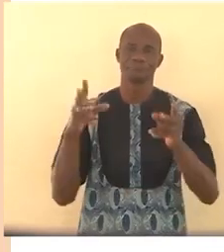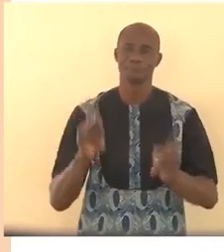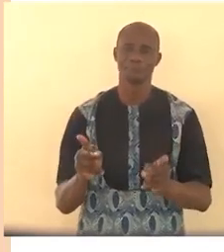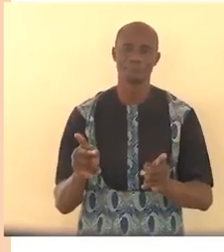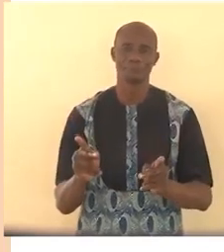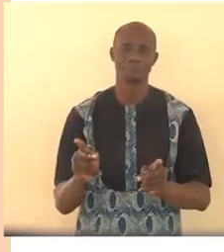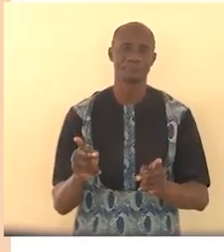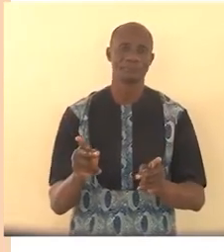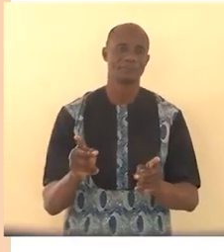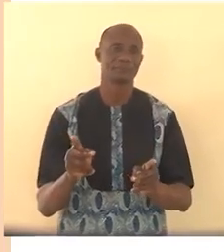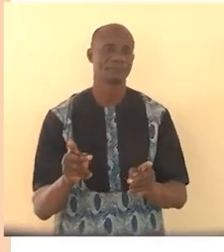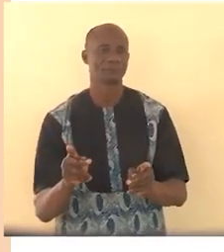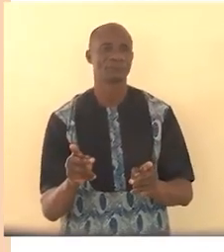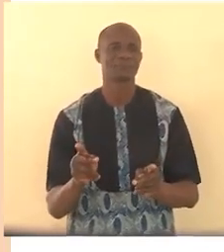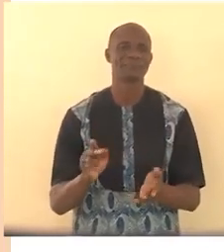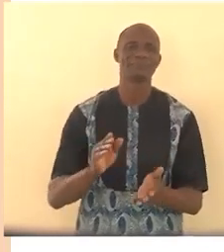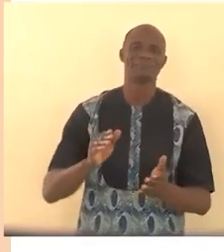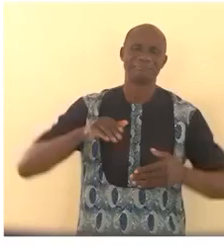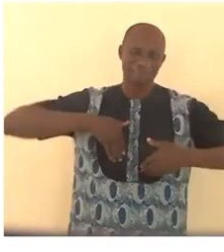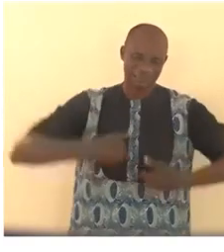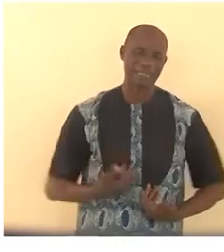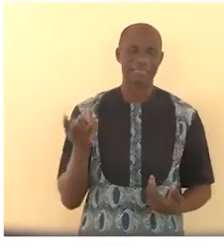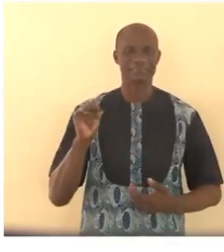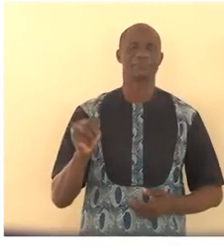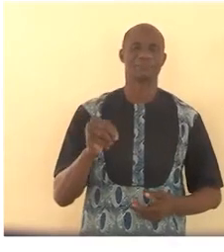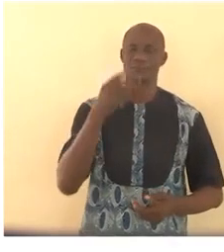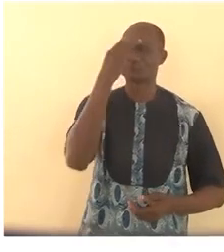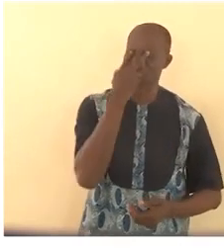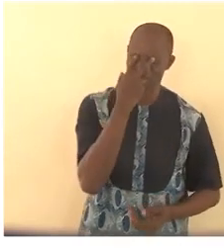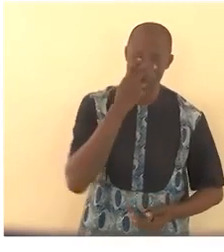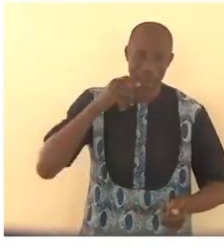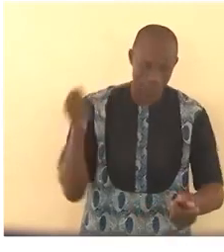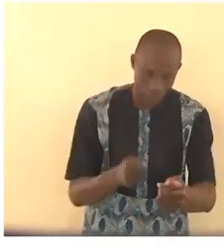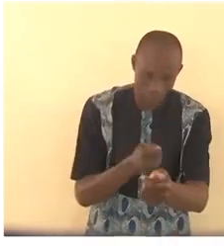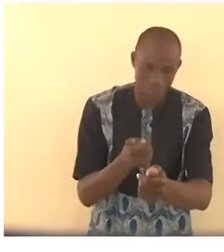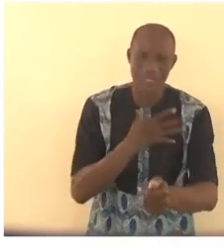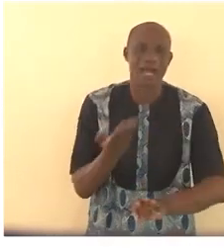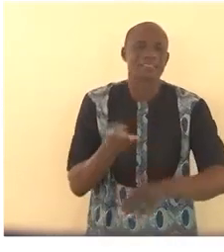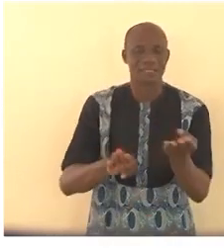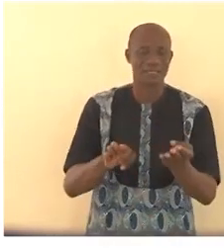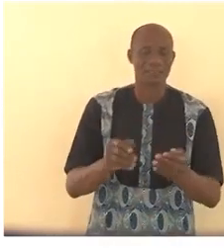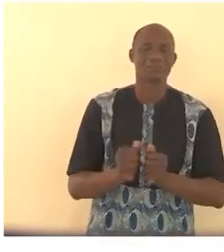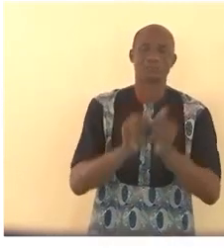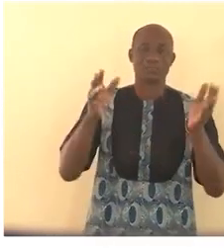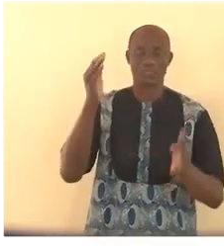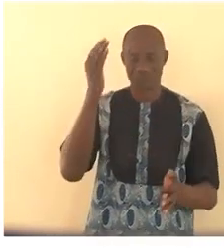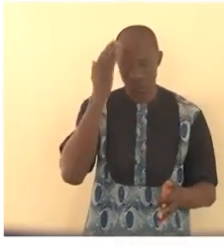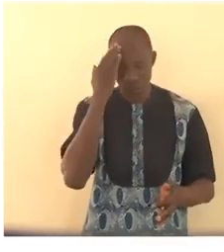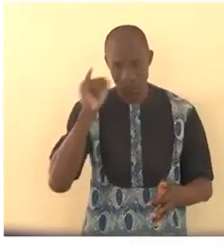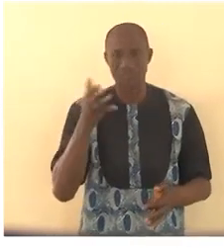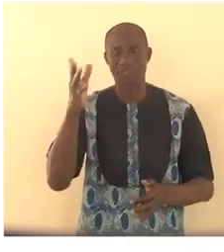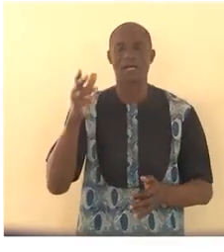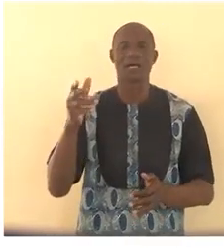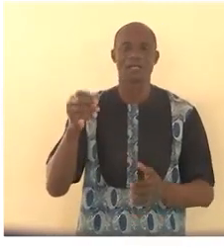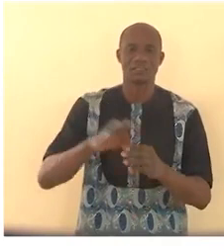Many people exhaust themselves in the blind and senseless pursuit of material things and die without realizing their spiritual